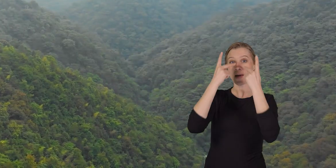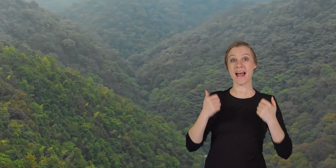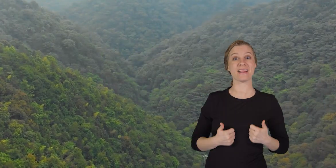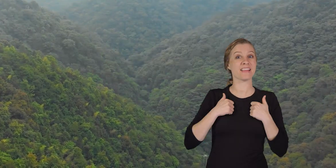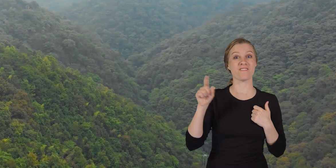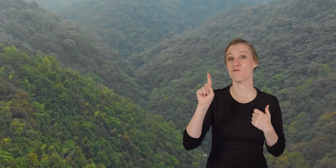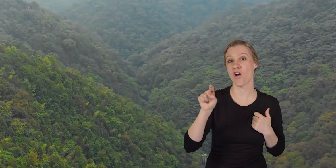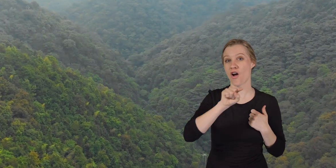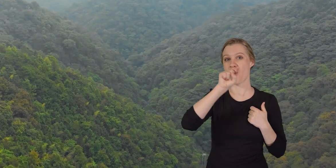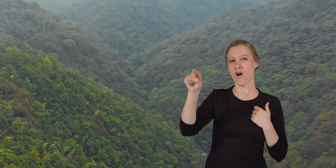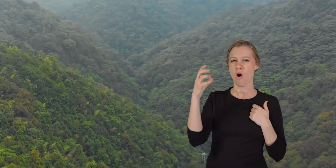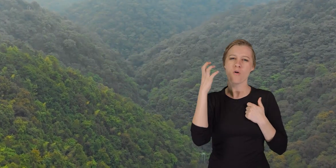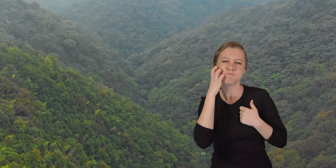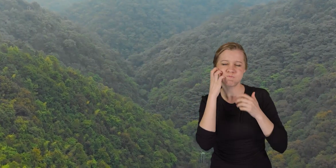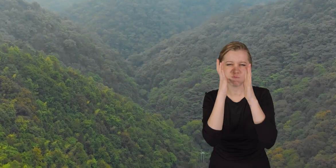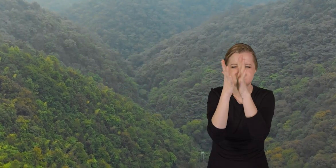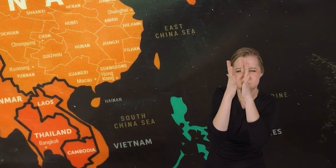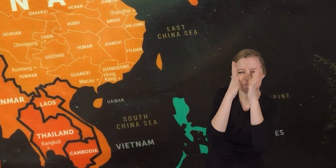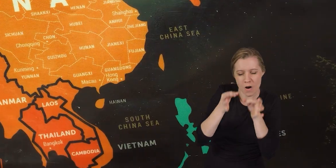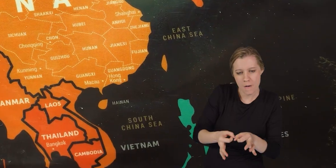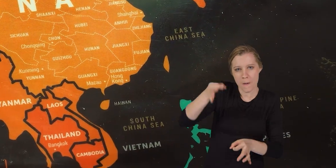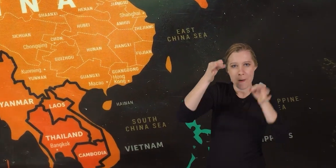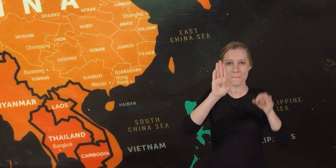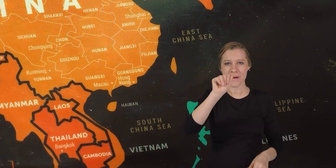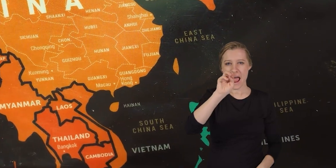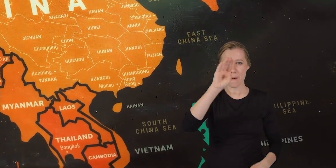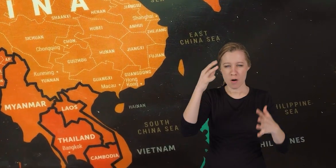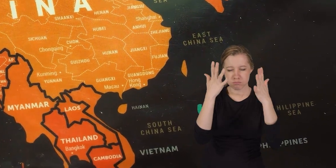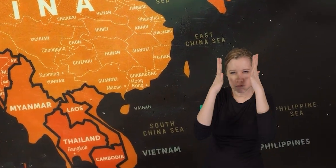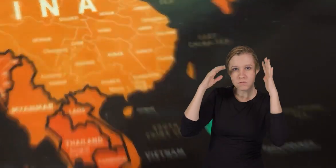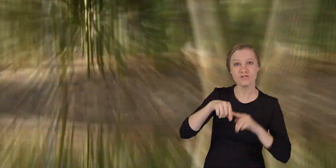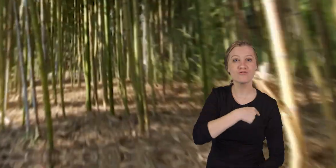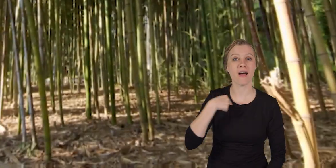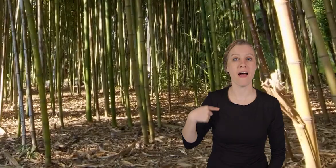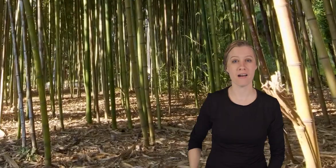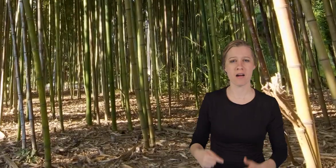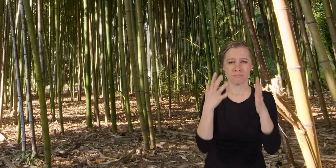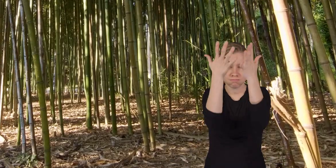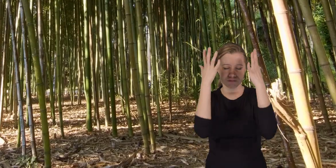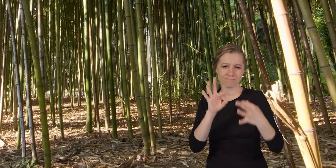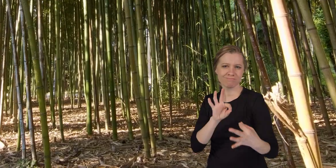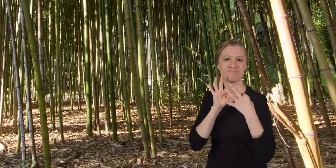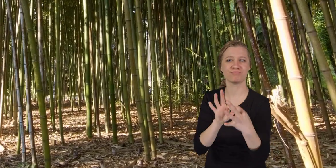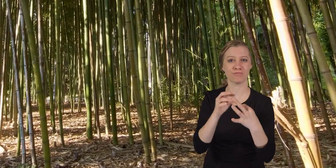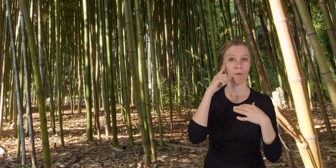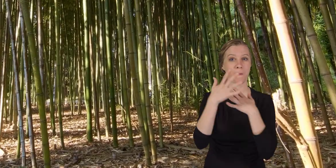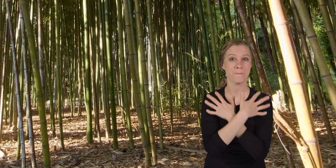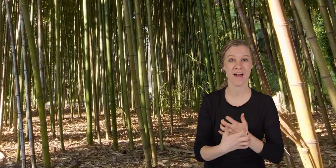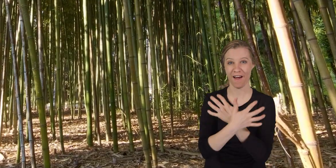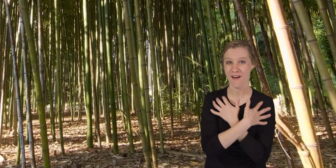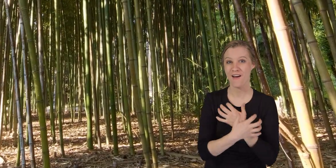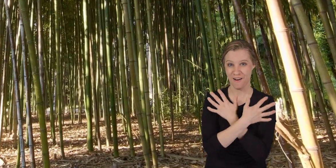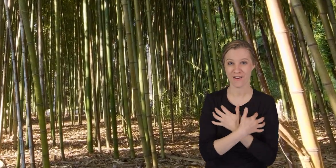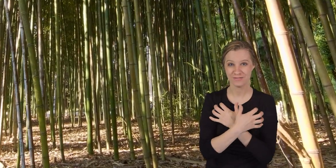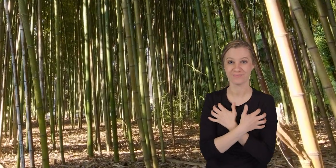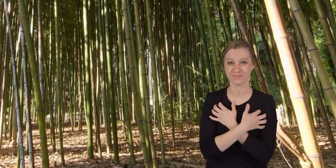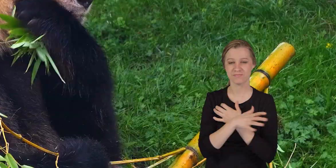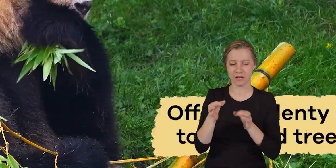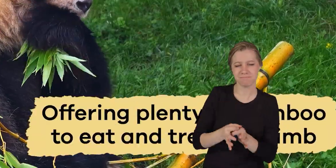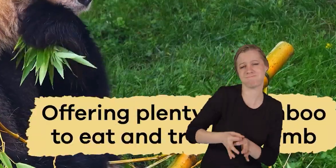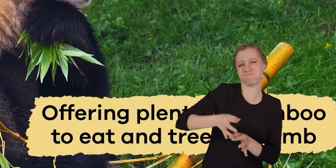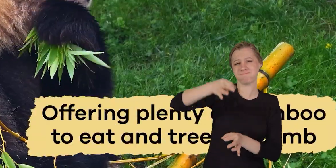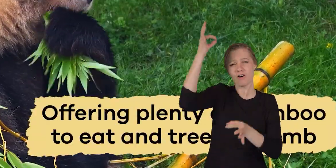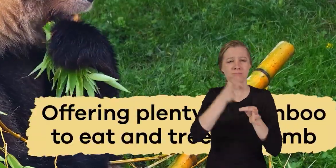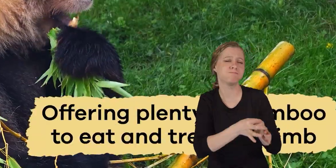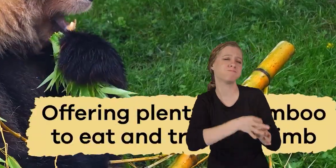Pandas live in the dense bamboo forests of China. The forests provide the perfect environment for the bears,